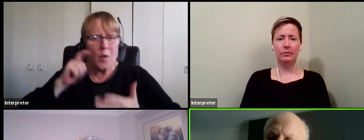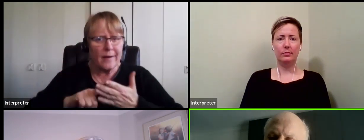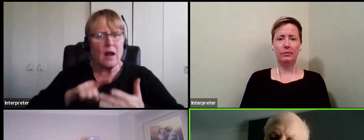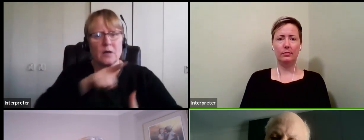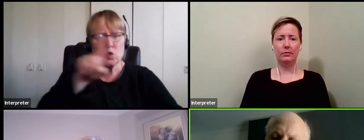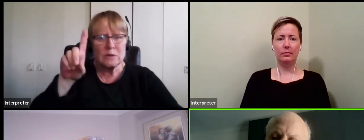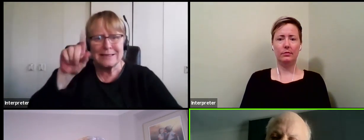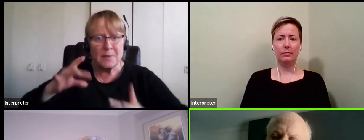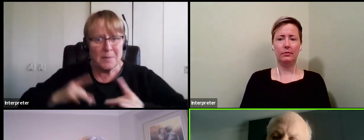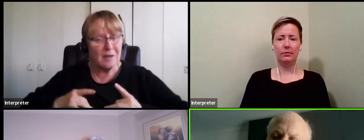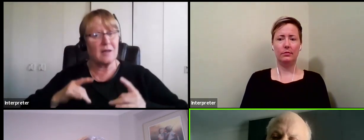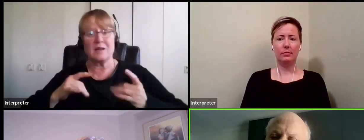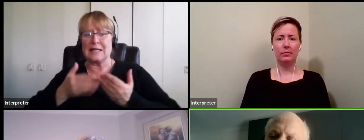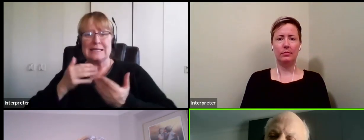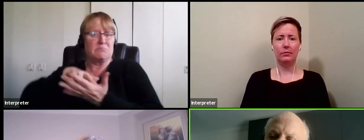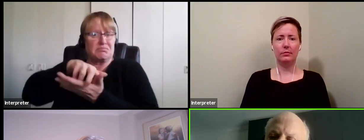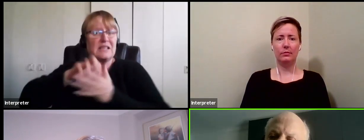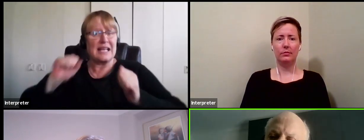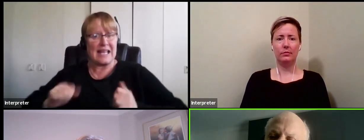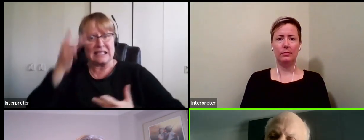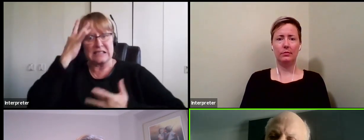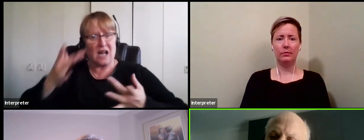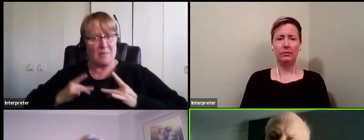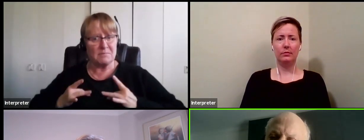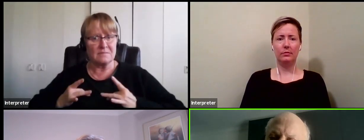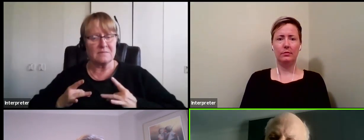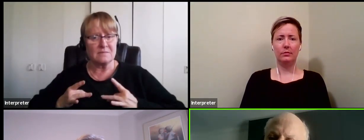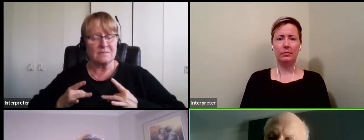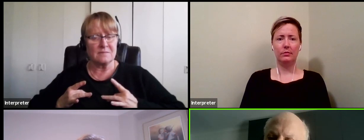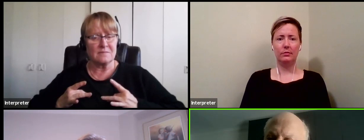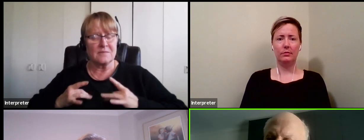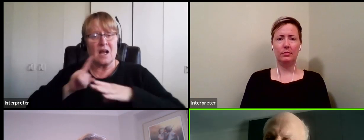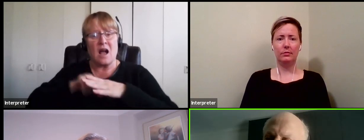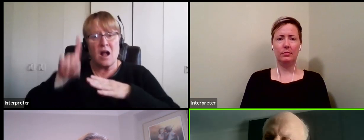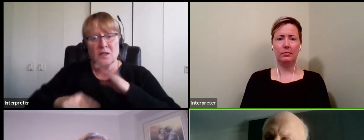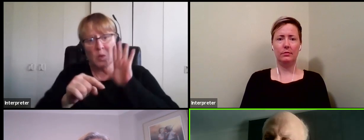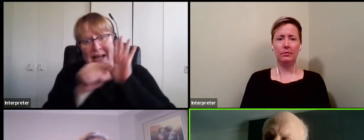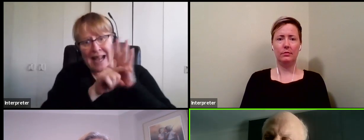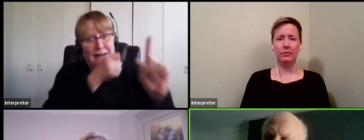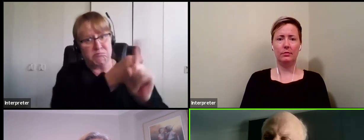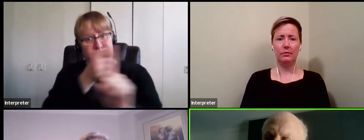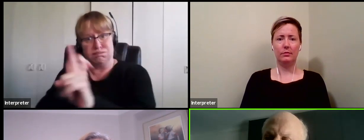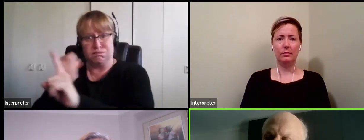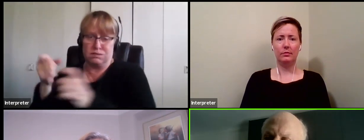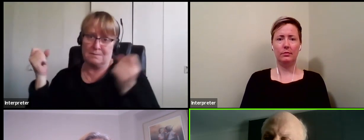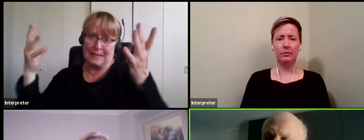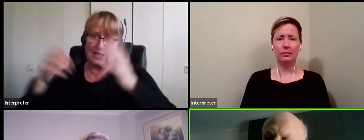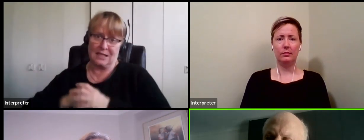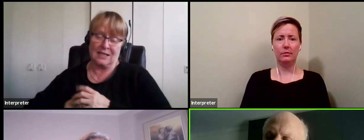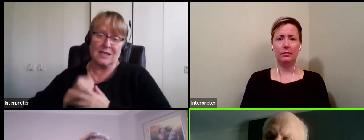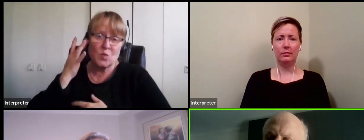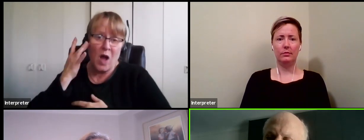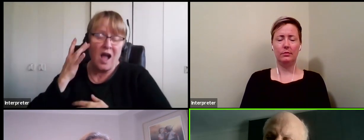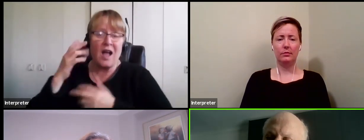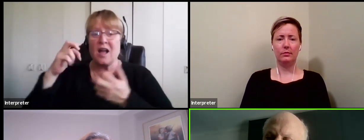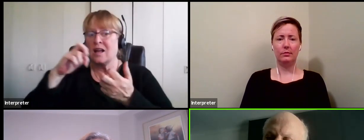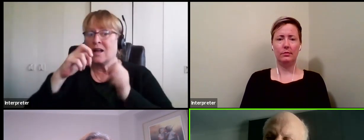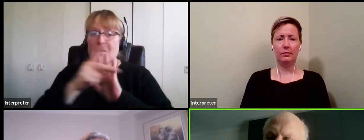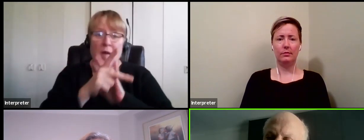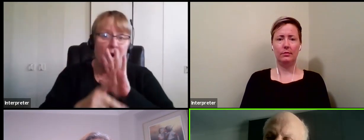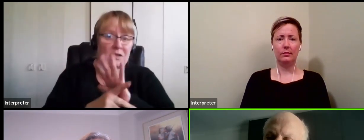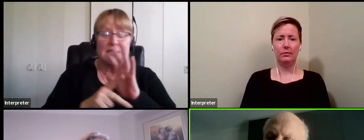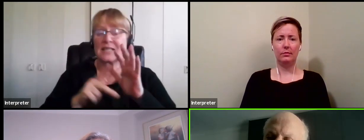be more prone to suffer the biggest physical consequences of this disease. Because of policies and problems that we've identified,